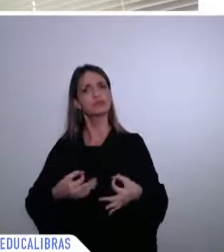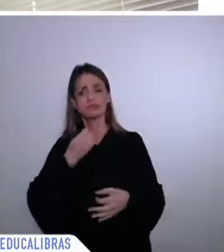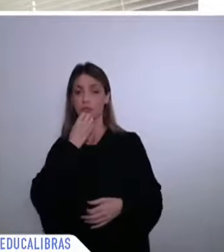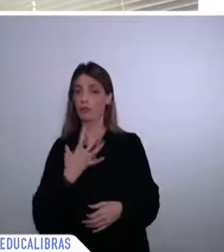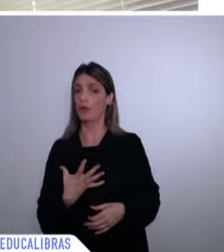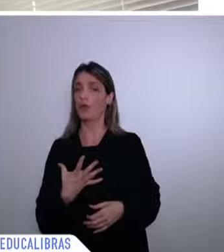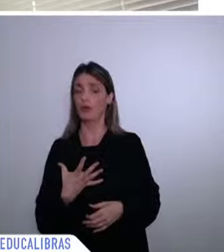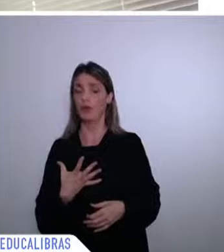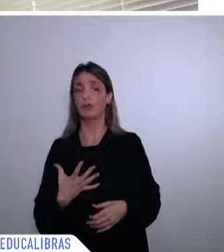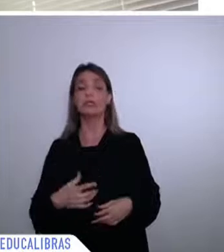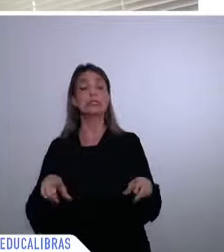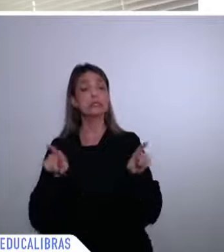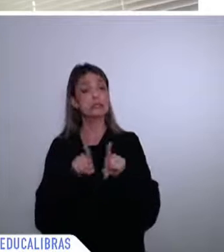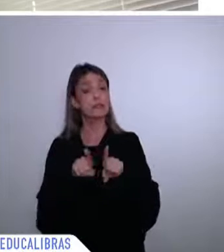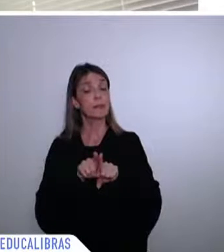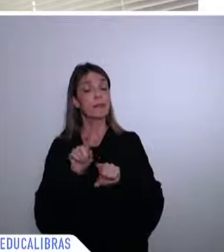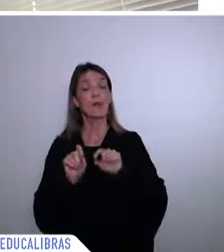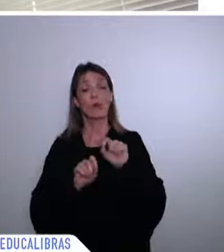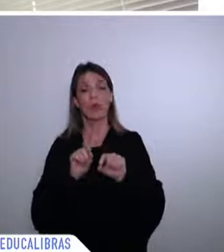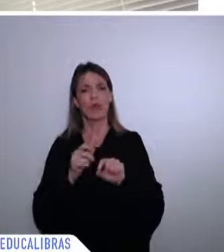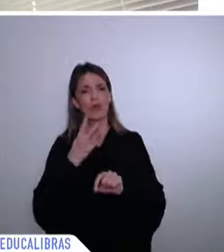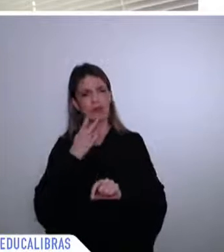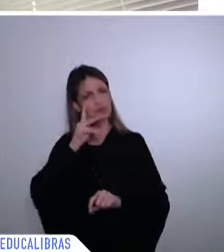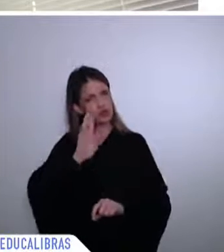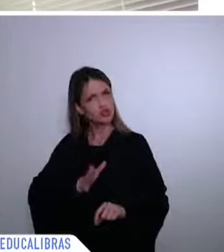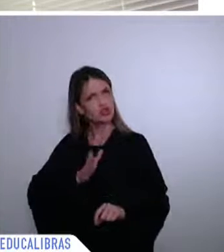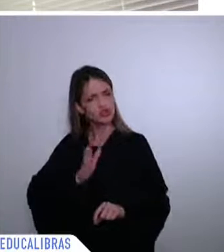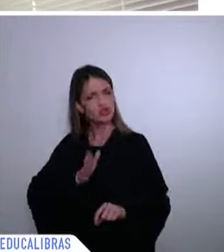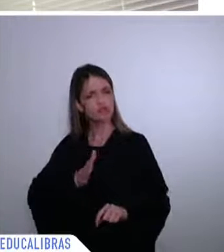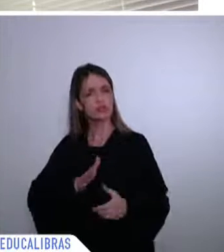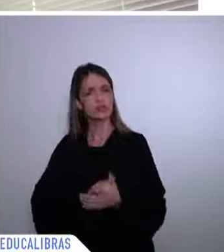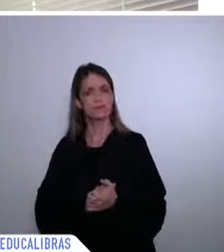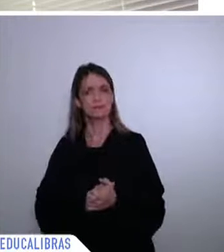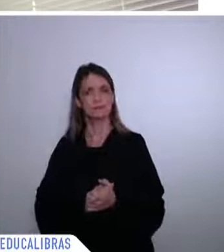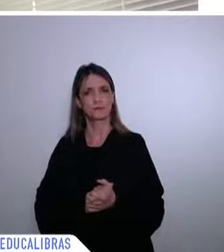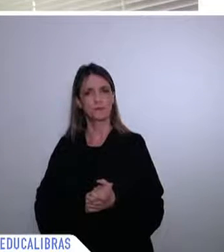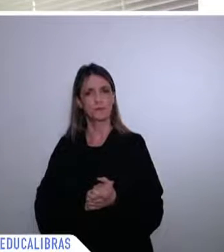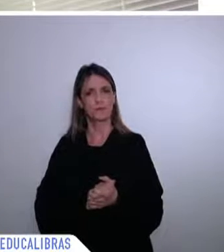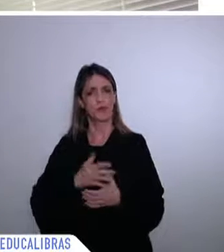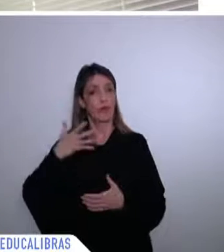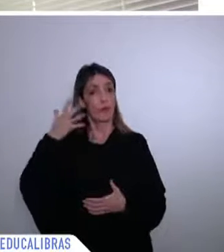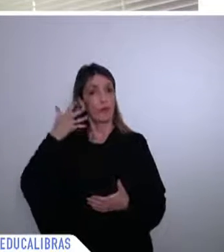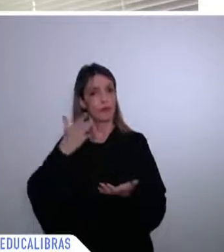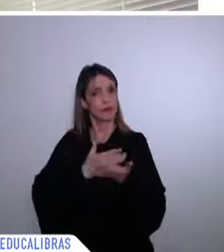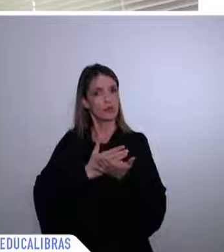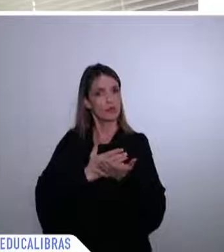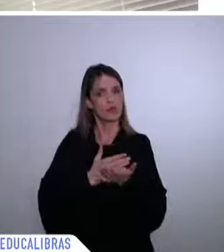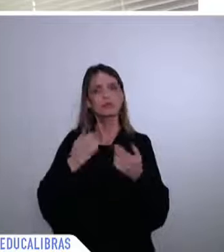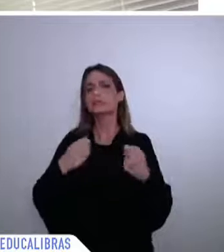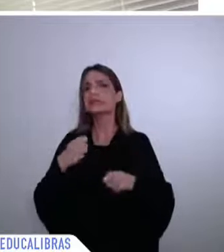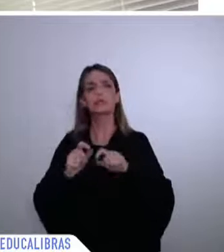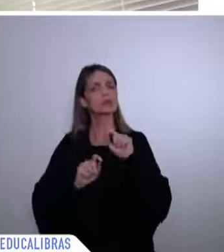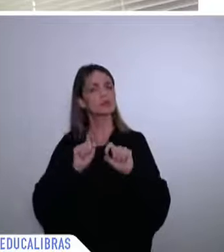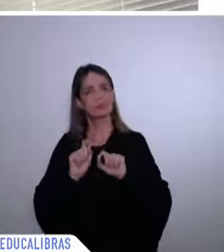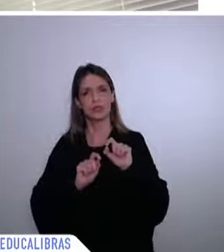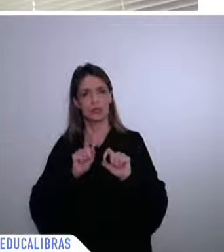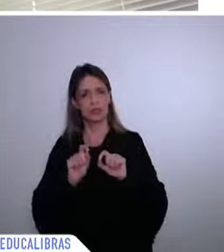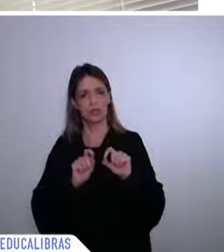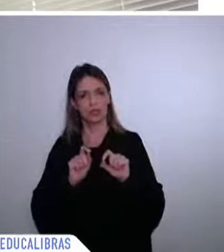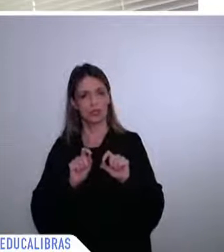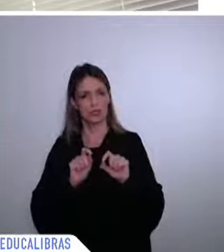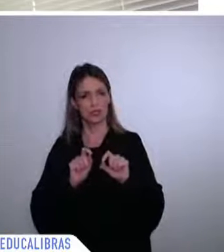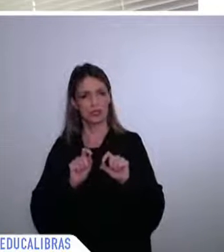of these workers. And secondly, a bit of what I said in my first